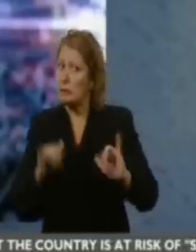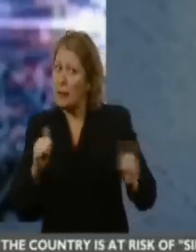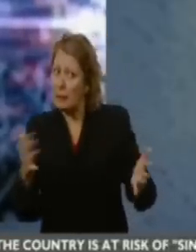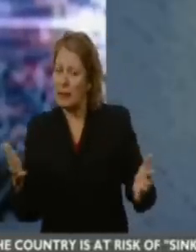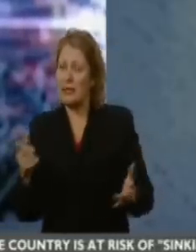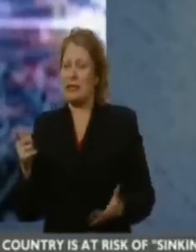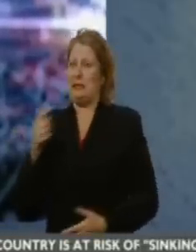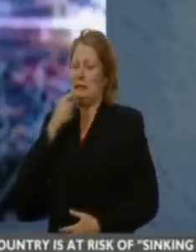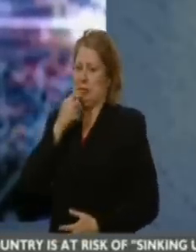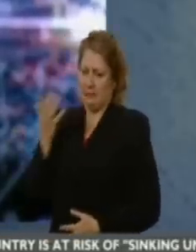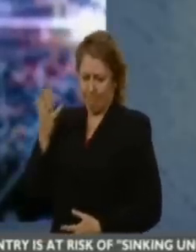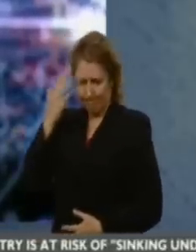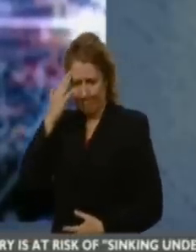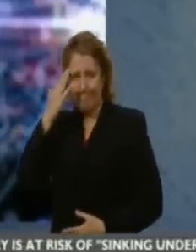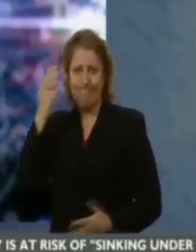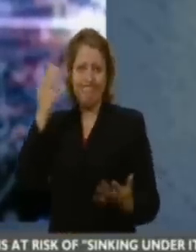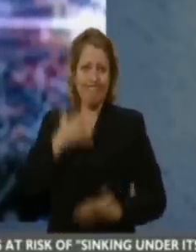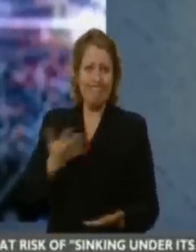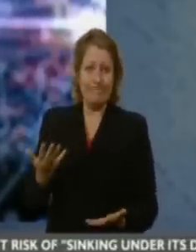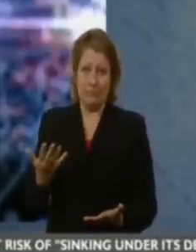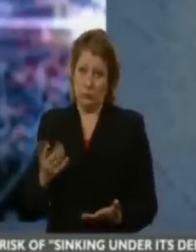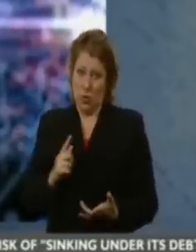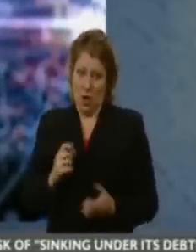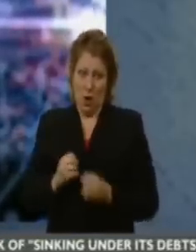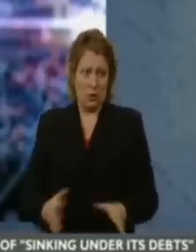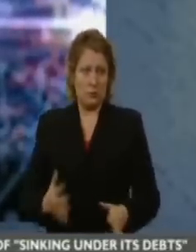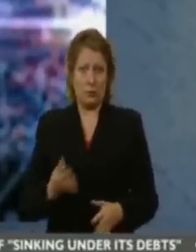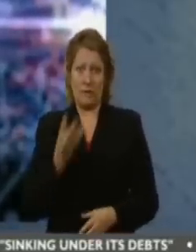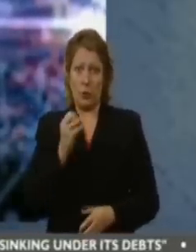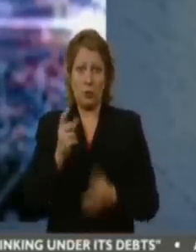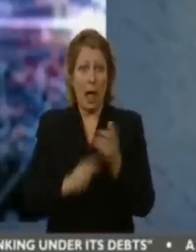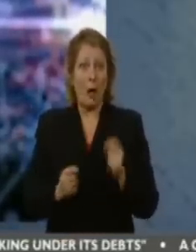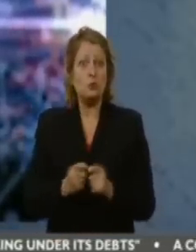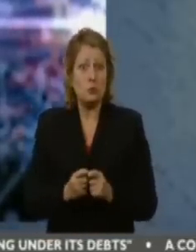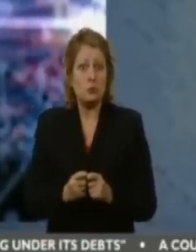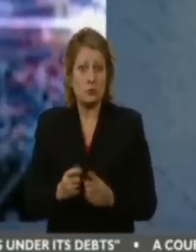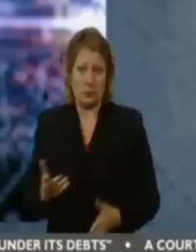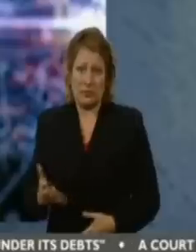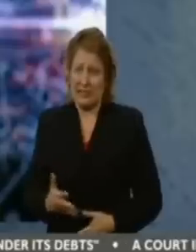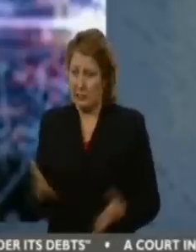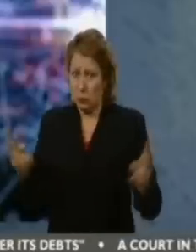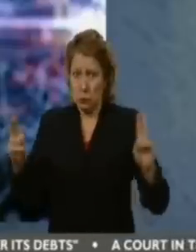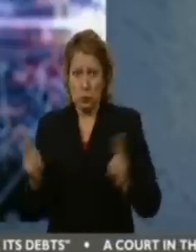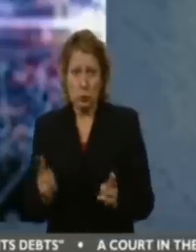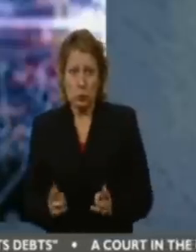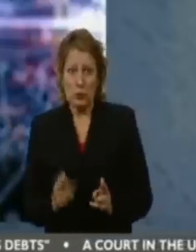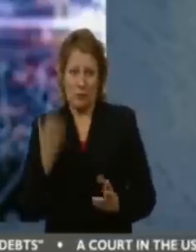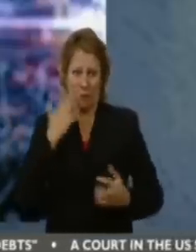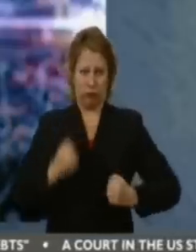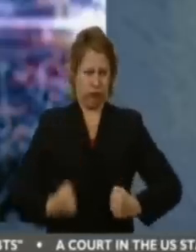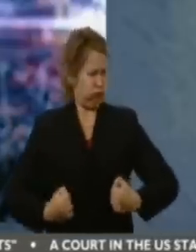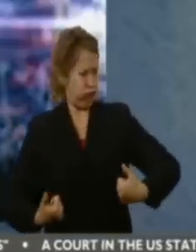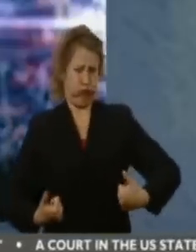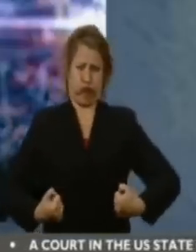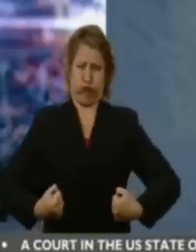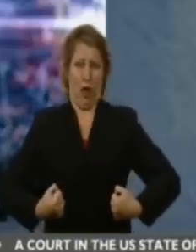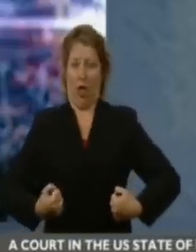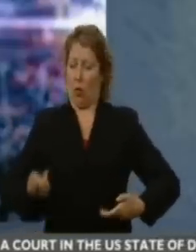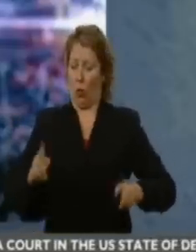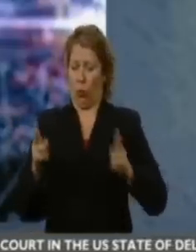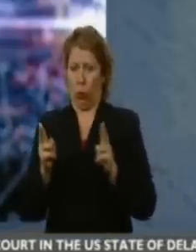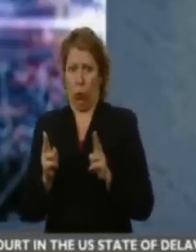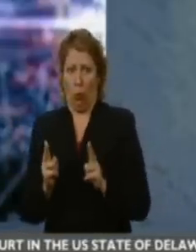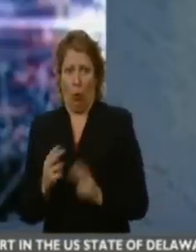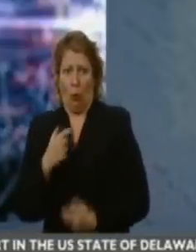And he was very concerned. He had lost about 40 pounds at this point. He had gone from being a quite boisterous man to being a